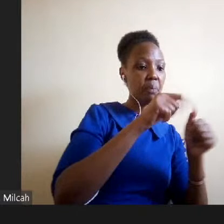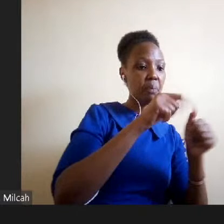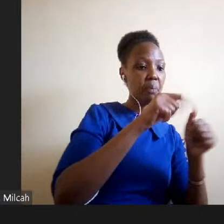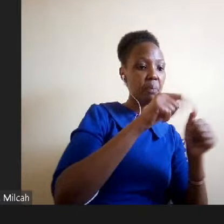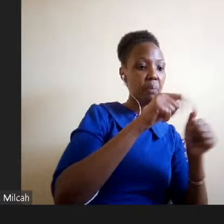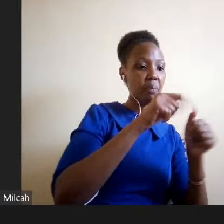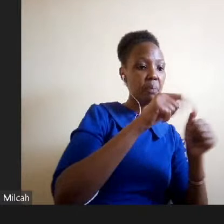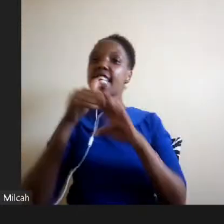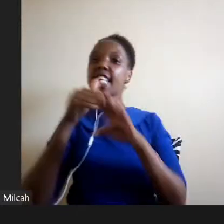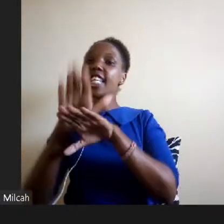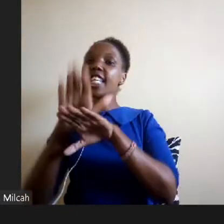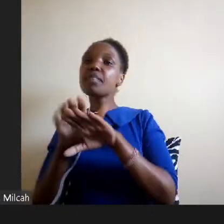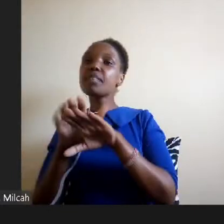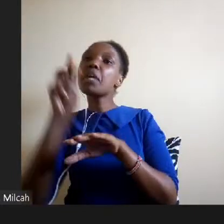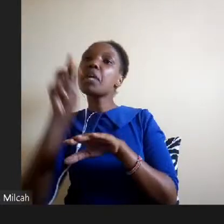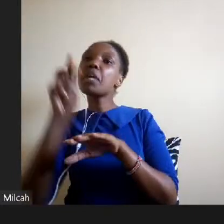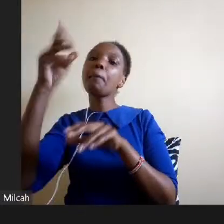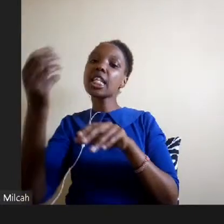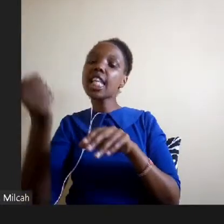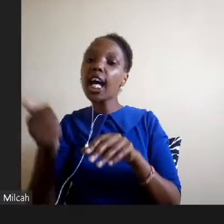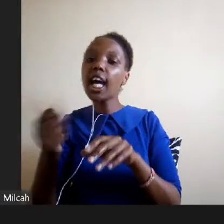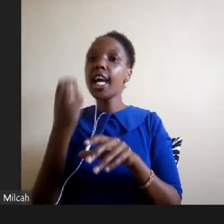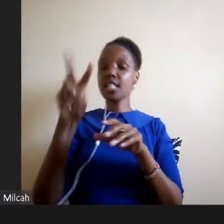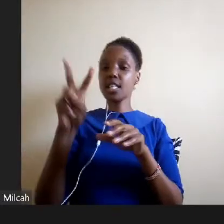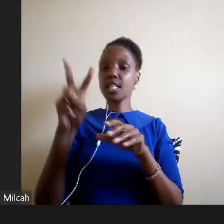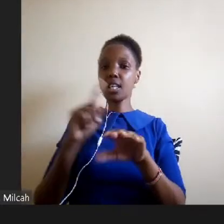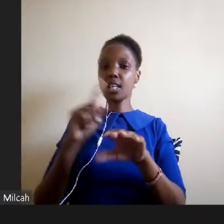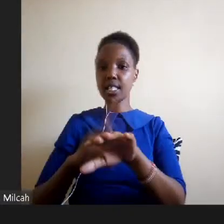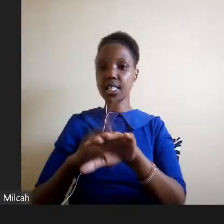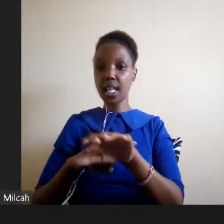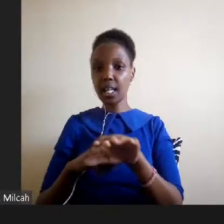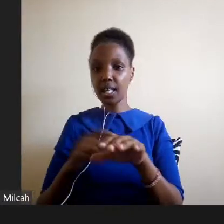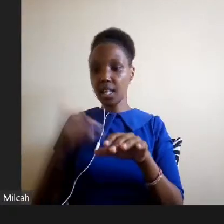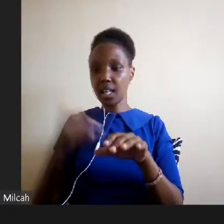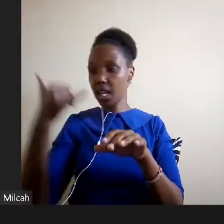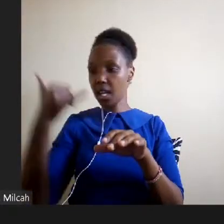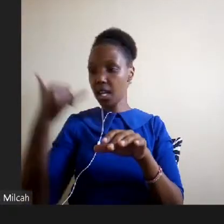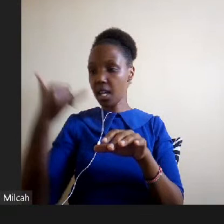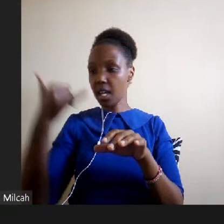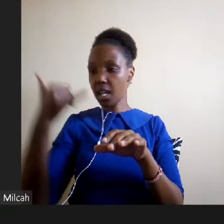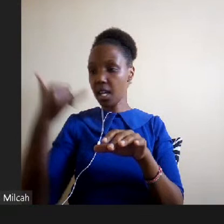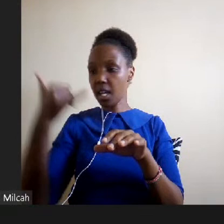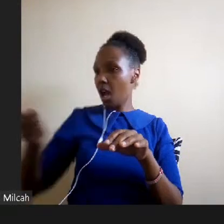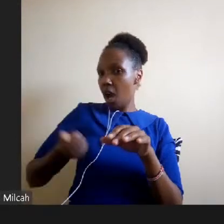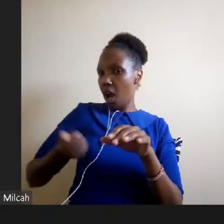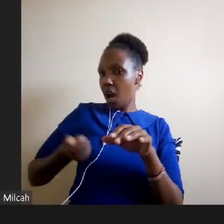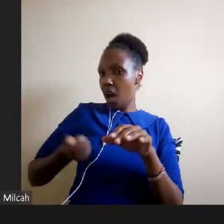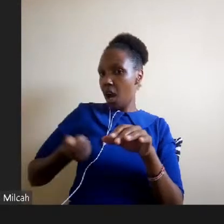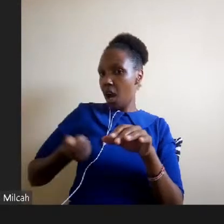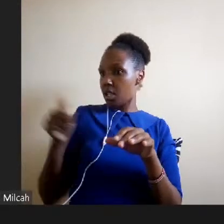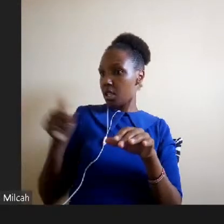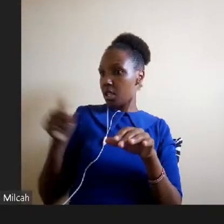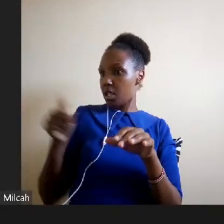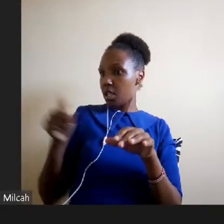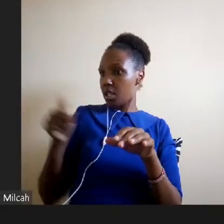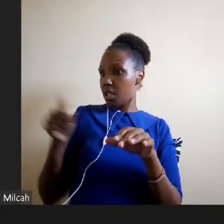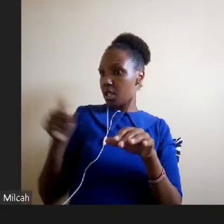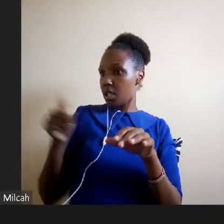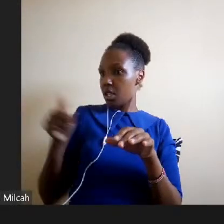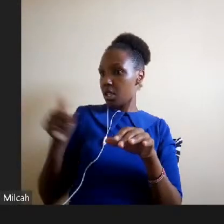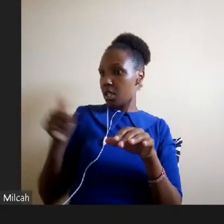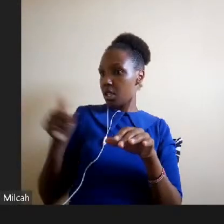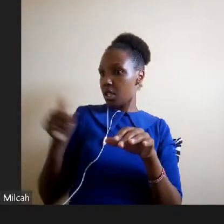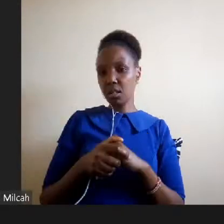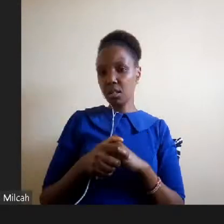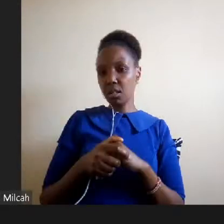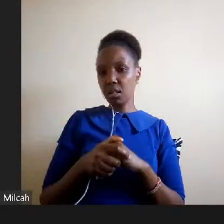M-Pesa, and I was able to come and see. But when the young girl reached there, she realized that very quickly she was talking to an adult. This is how that